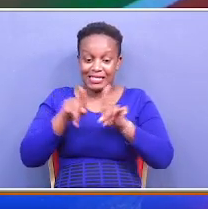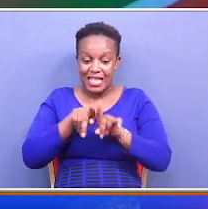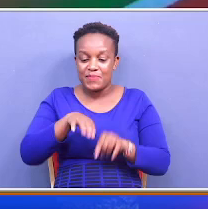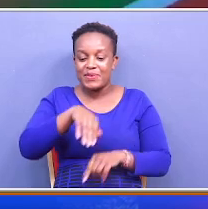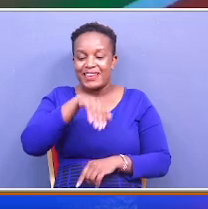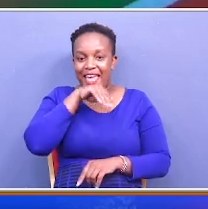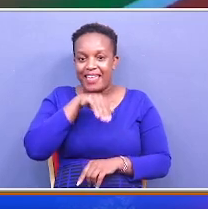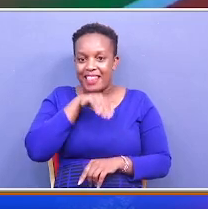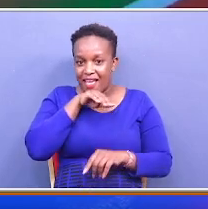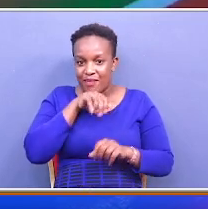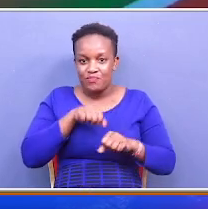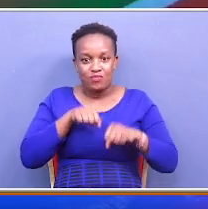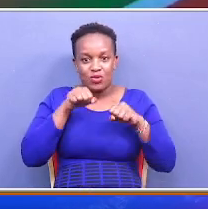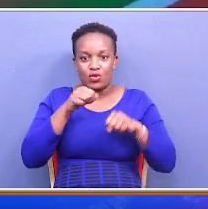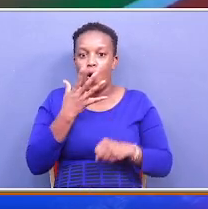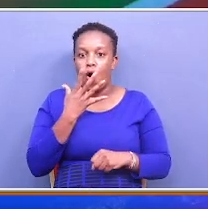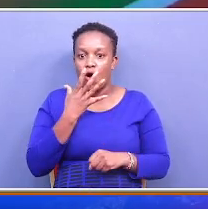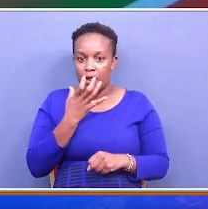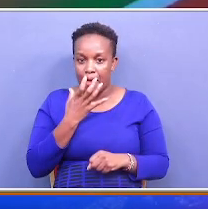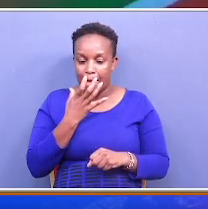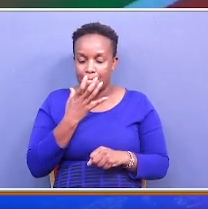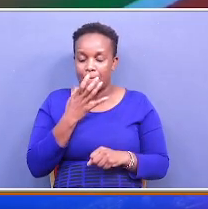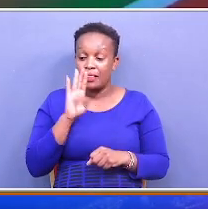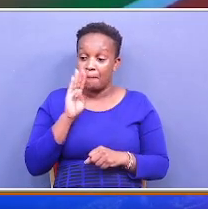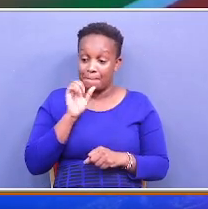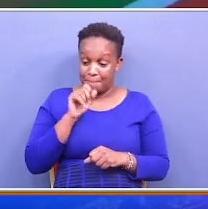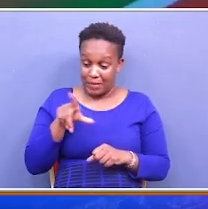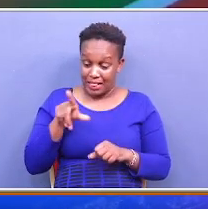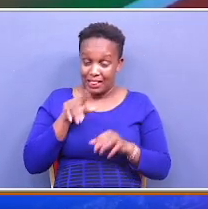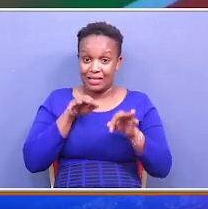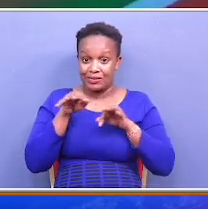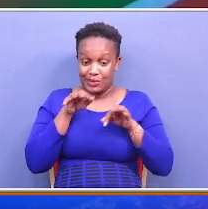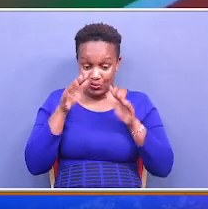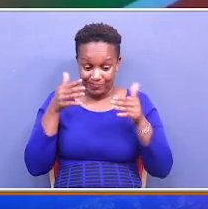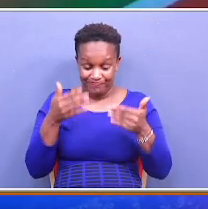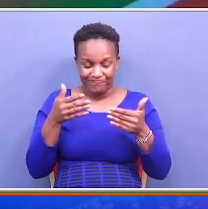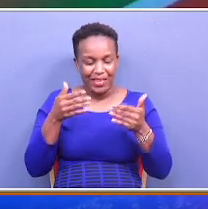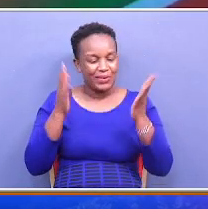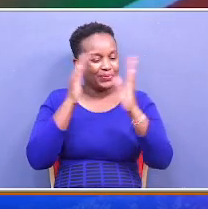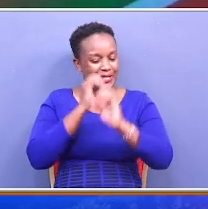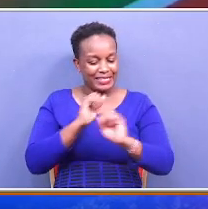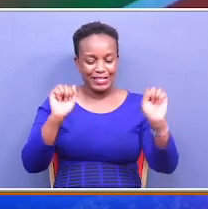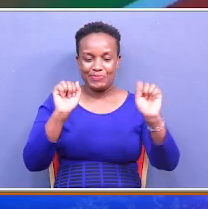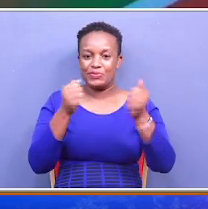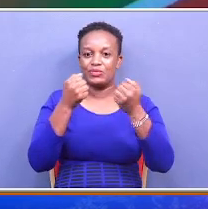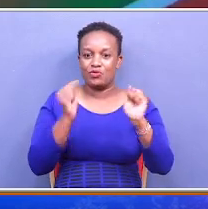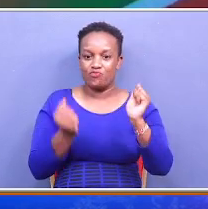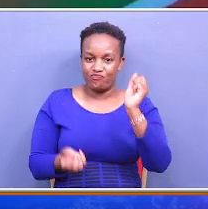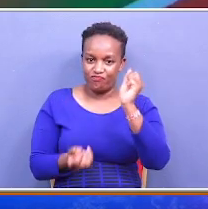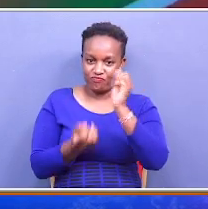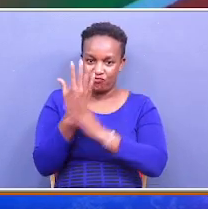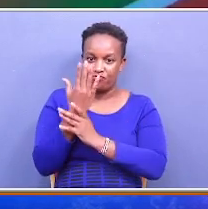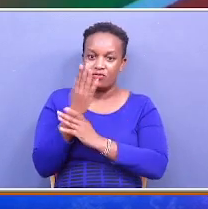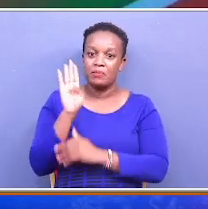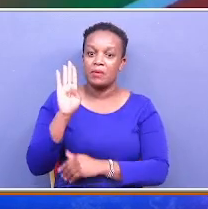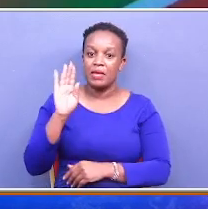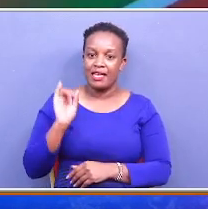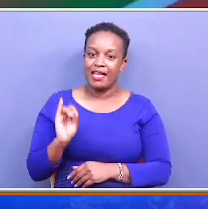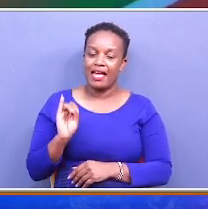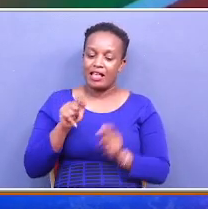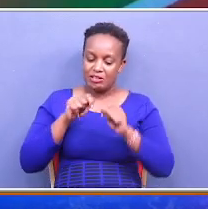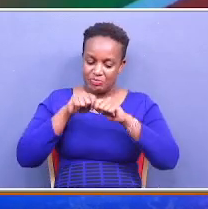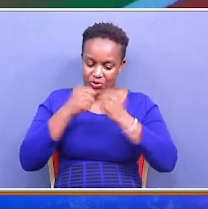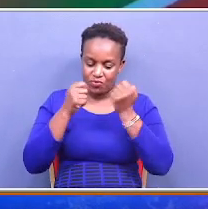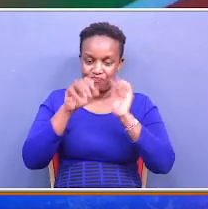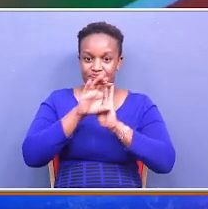Raila Odinga. The jury said the president cannot initiate a popular initiative and he was in contravention of the constitution. Mwangi Maina now